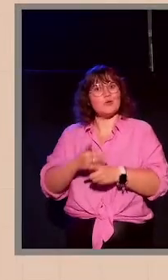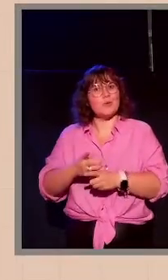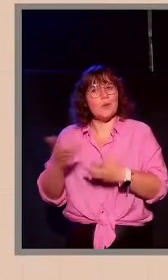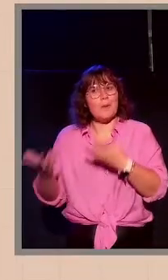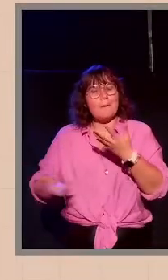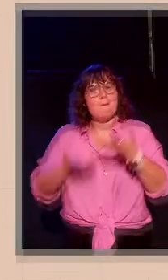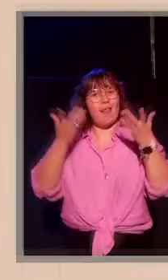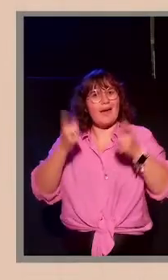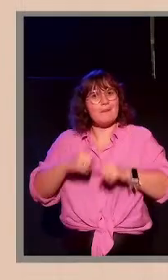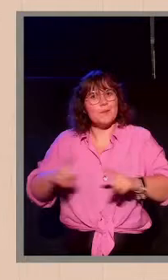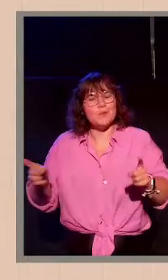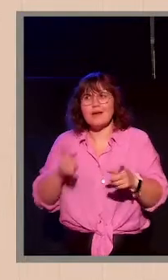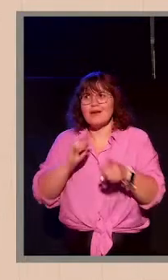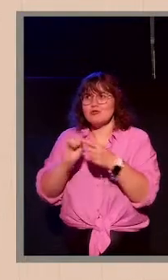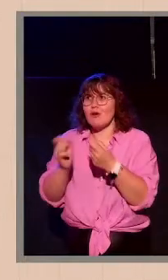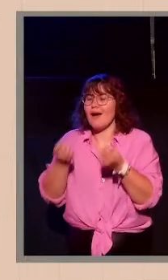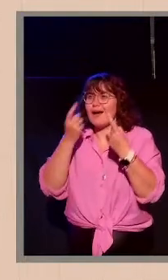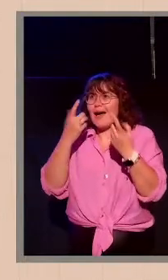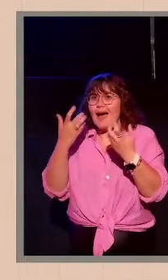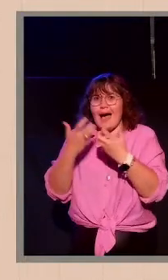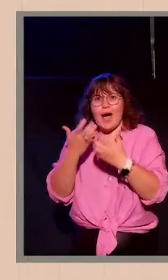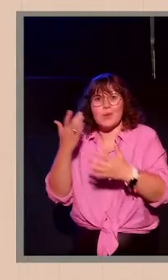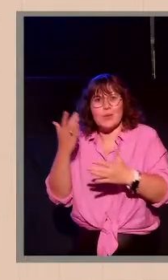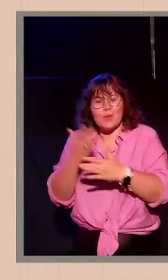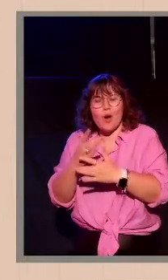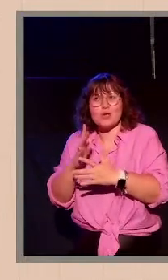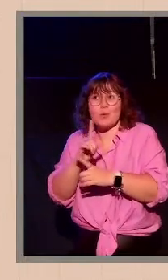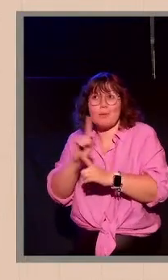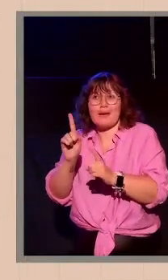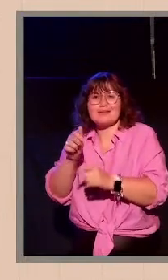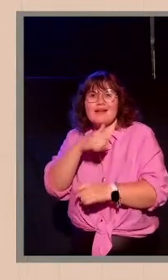understand how it works, what makes a nice sound.